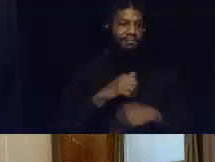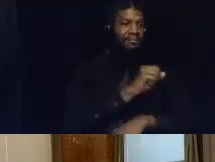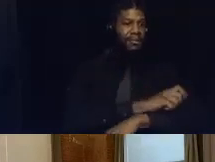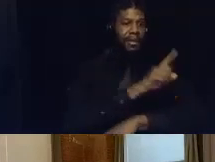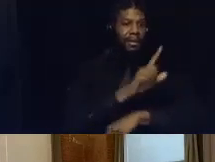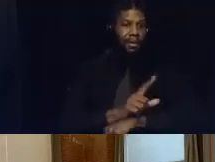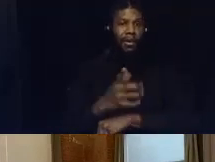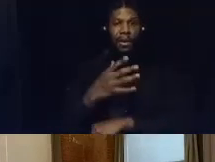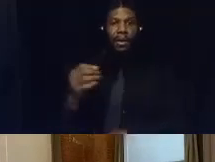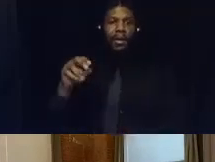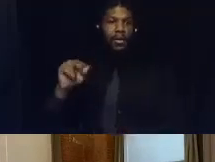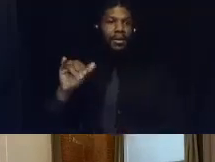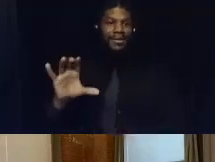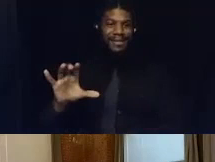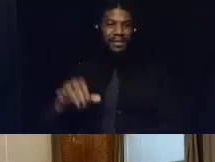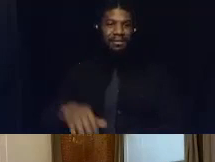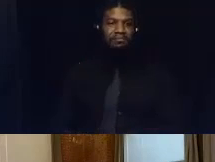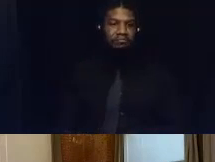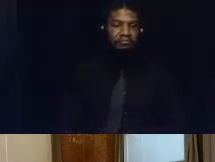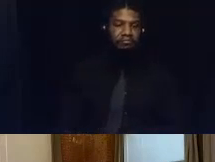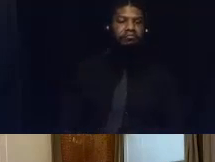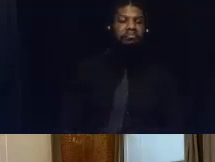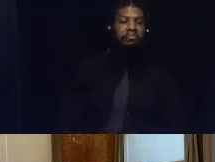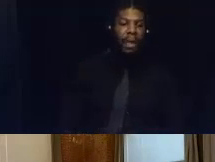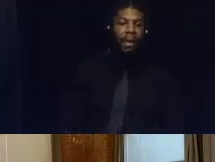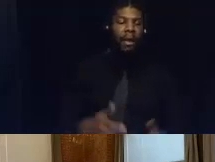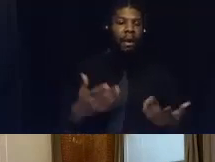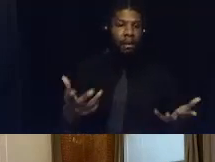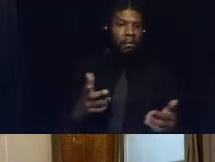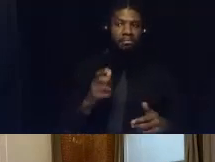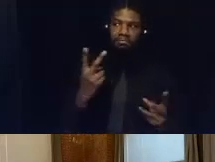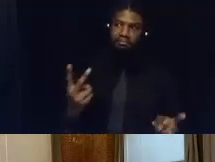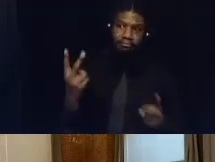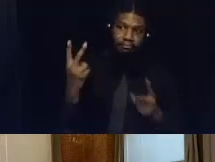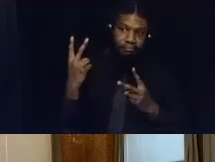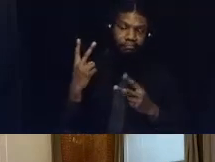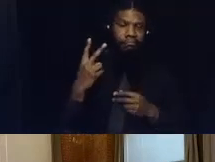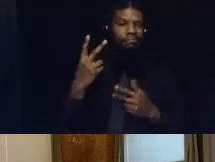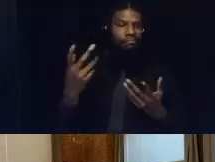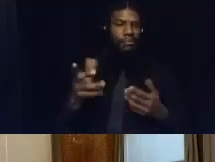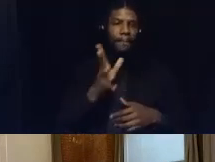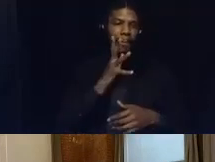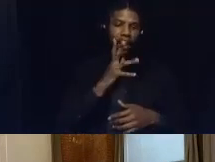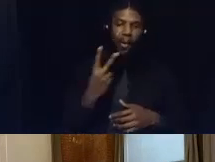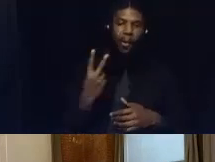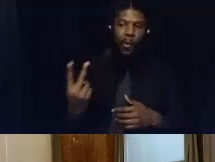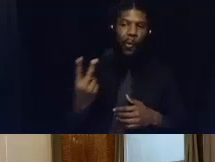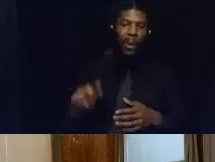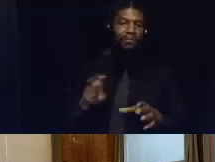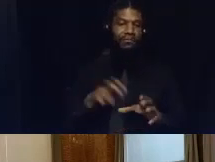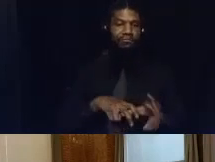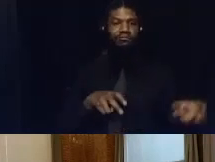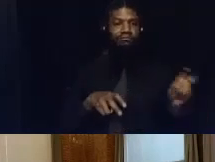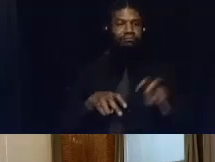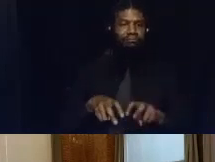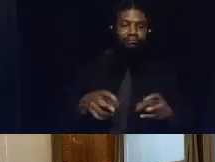York City. One of my earliest memories is with my mother in our old Cadillac car, driving and